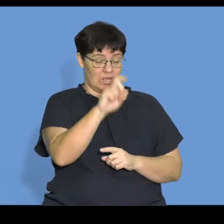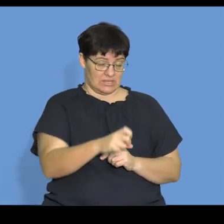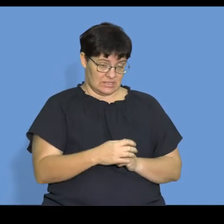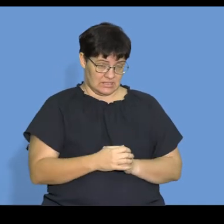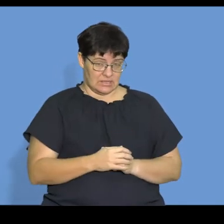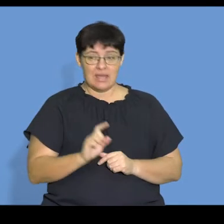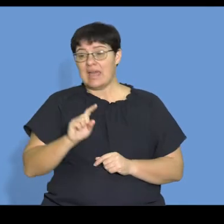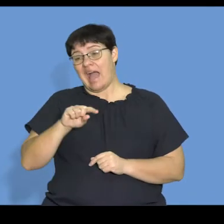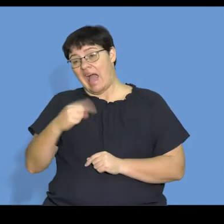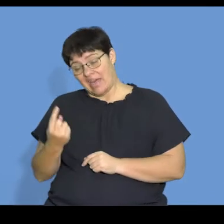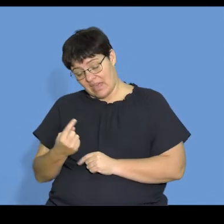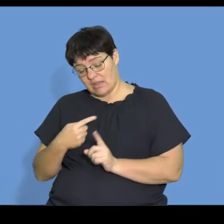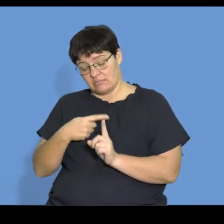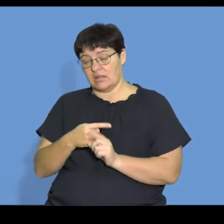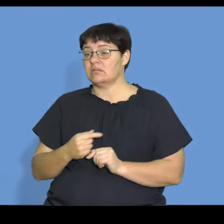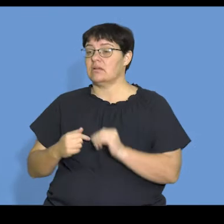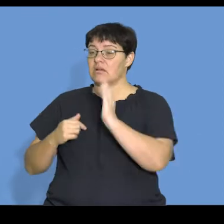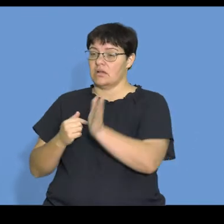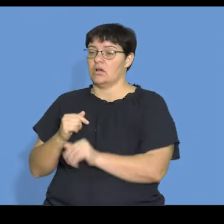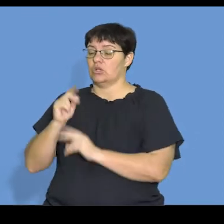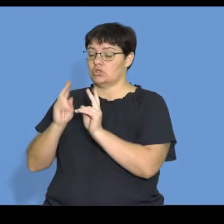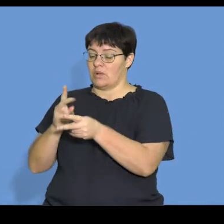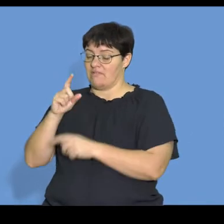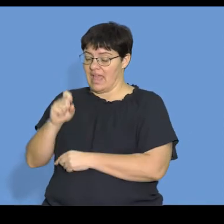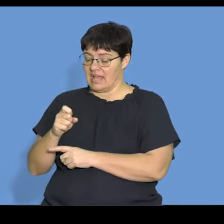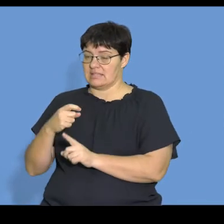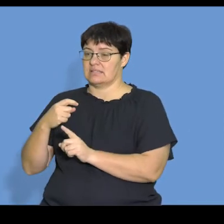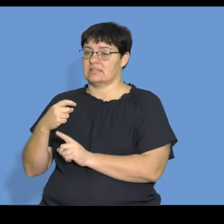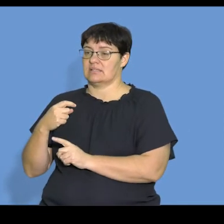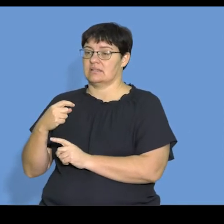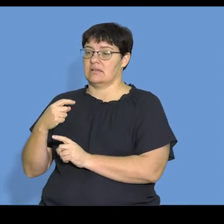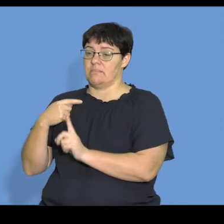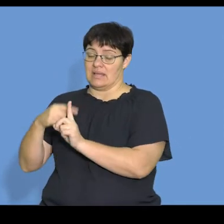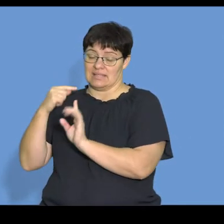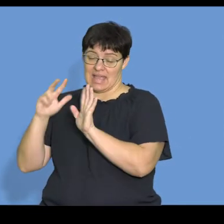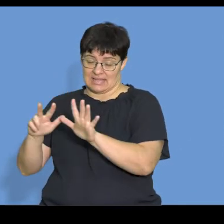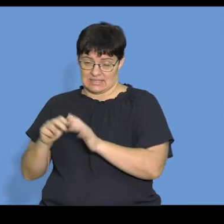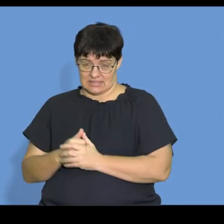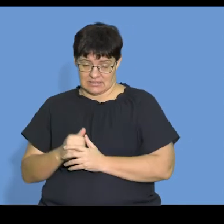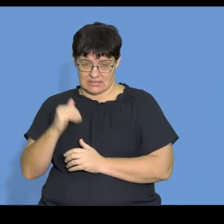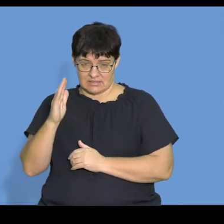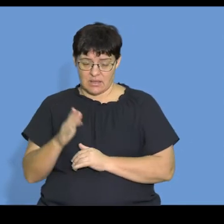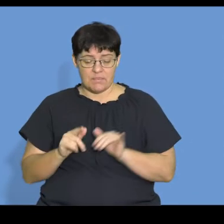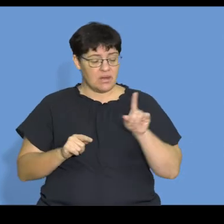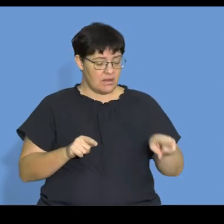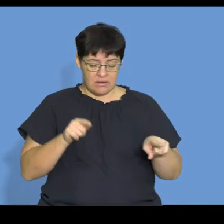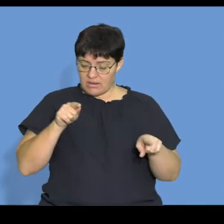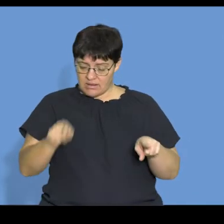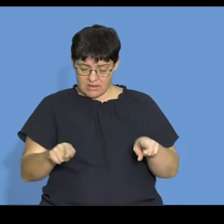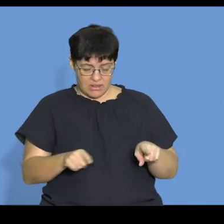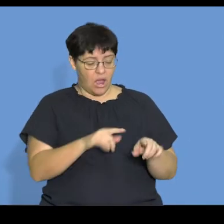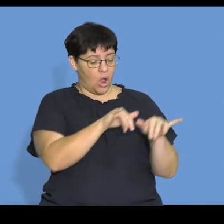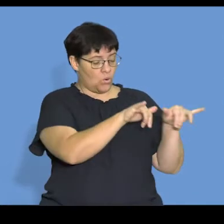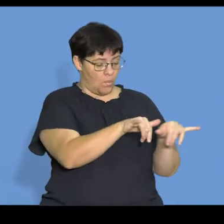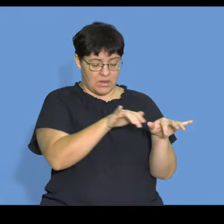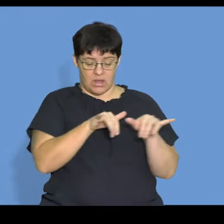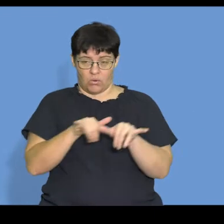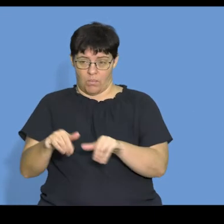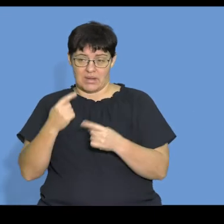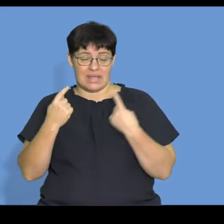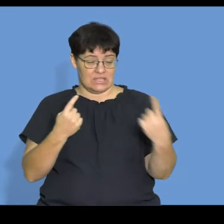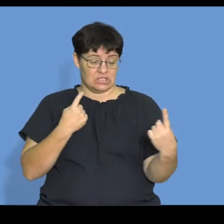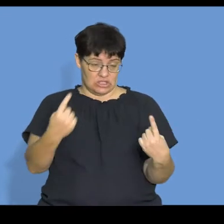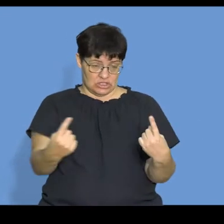Another bracket which is 12x plus 8. I must take out a common factor in each bracket such